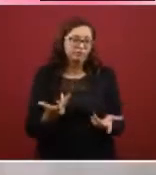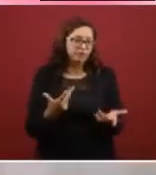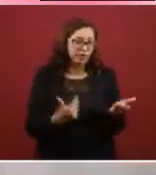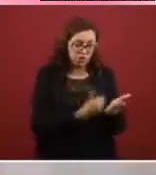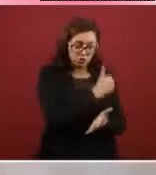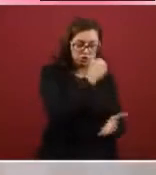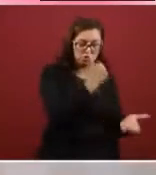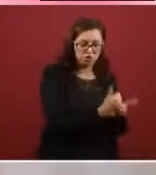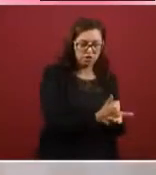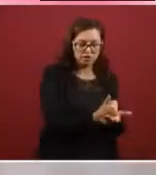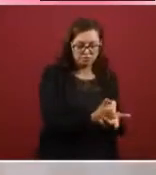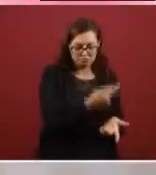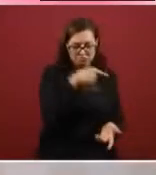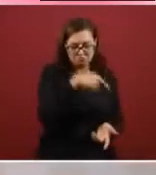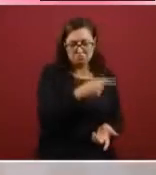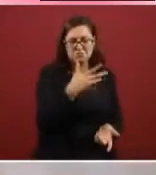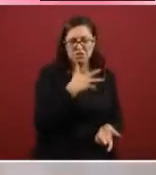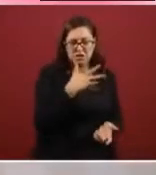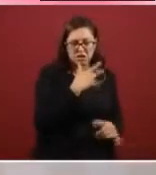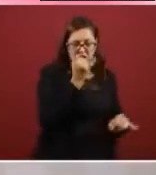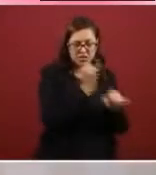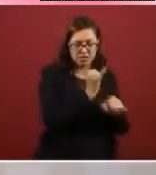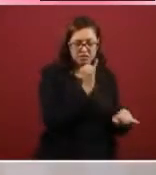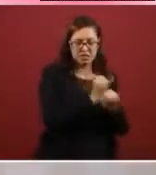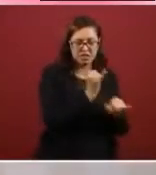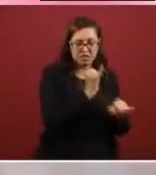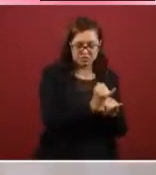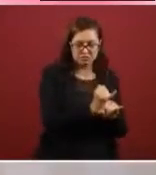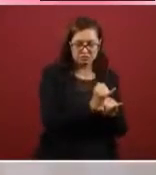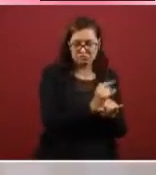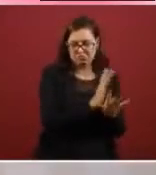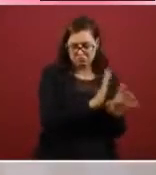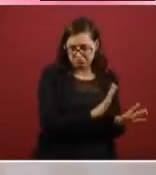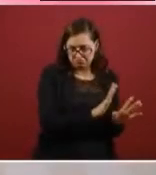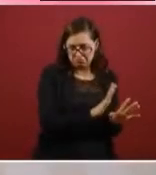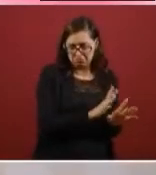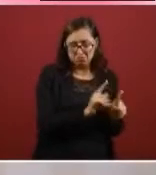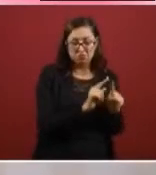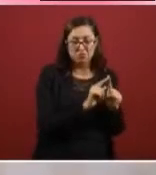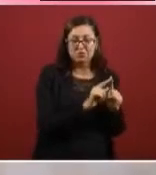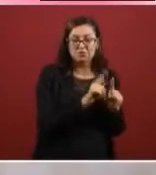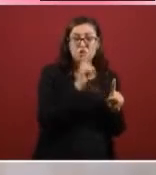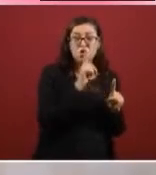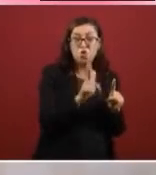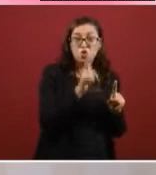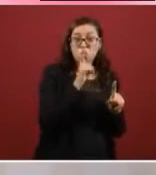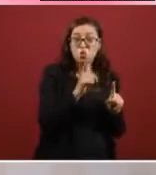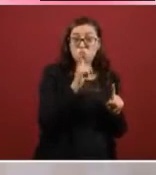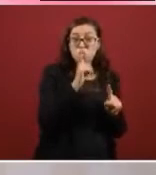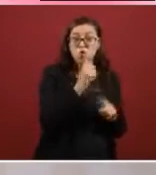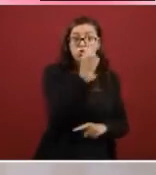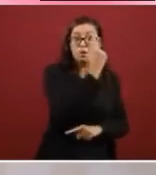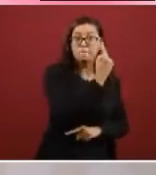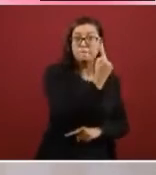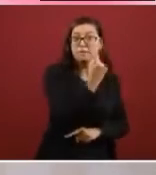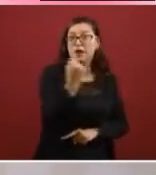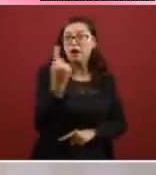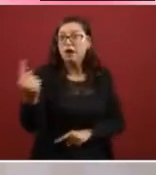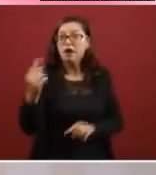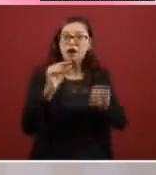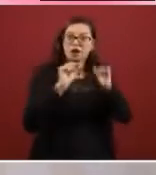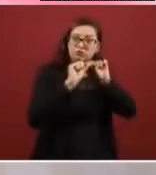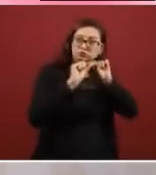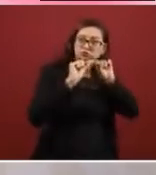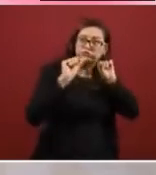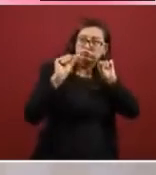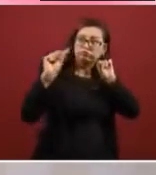distancia from long distances por los cables, through the por las líneas de la Comisión Federal de Electricidad. Using fibra